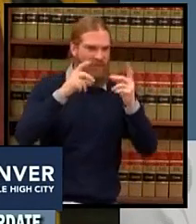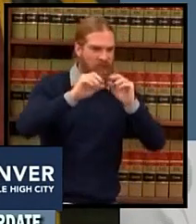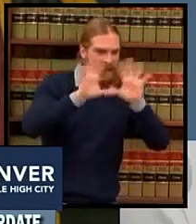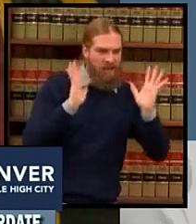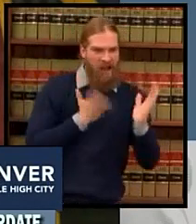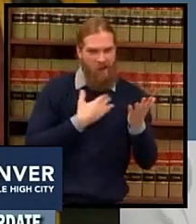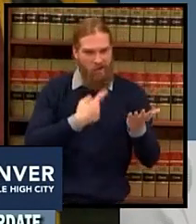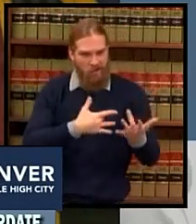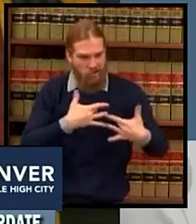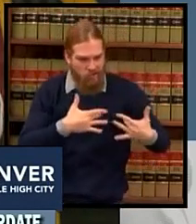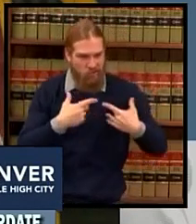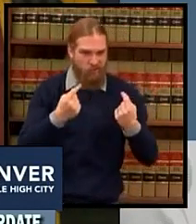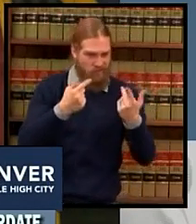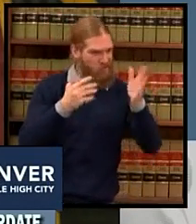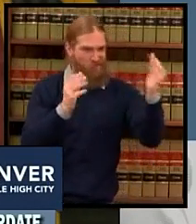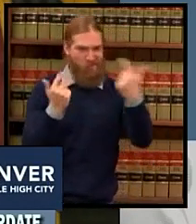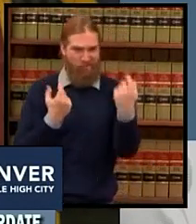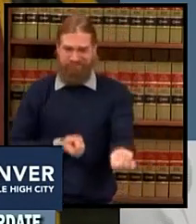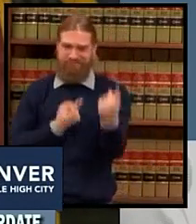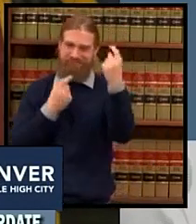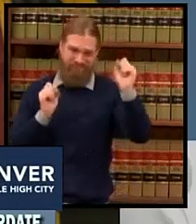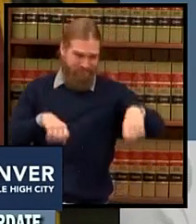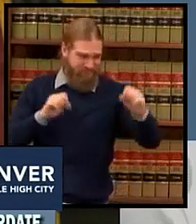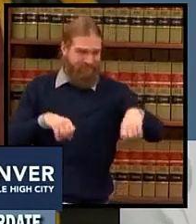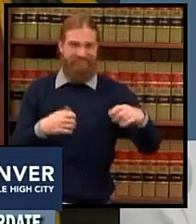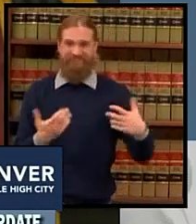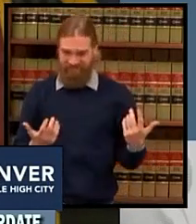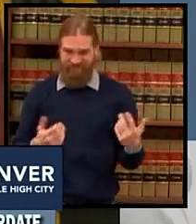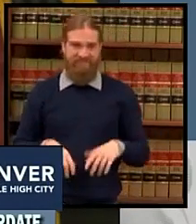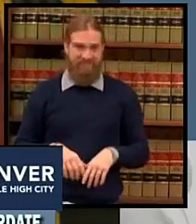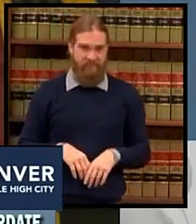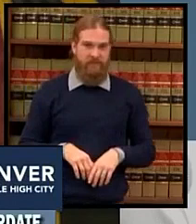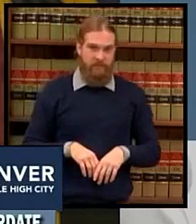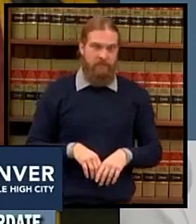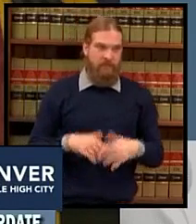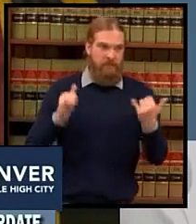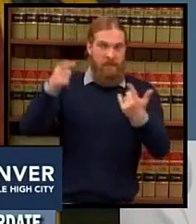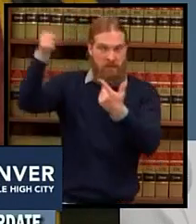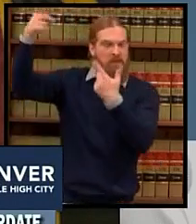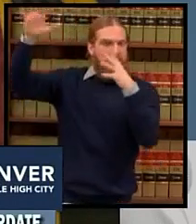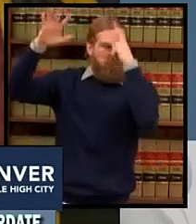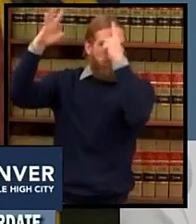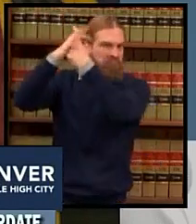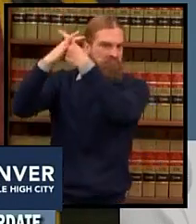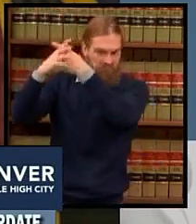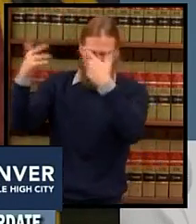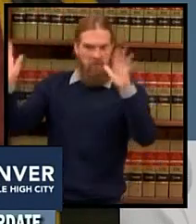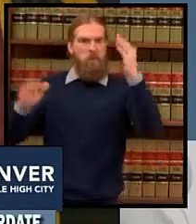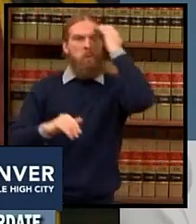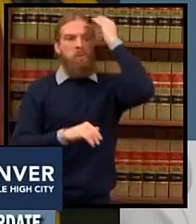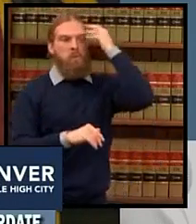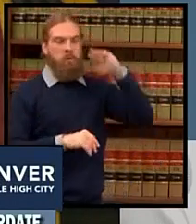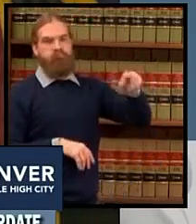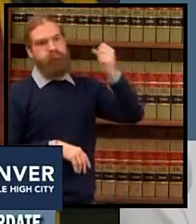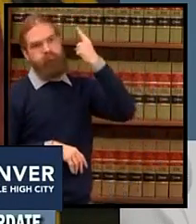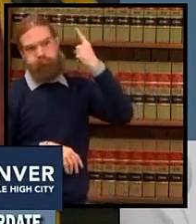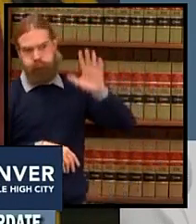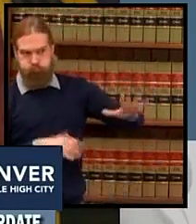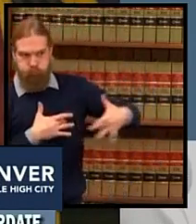was trying to describe through my anecdotes. They got it. And we'll do some follow-up with them from this point forward on those